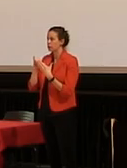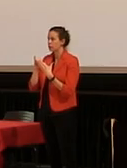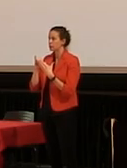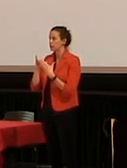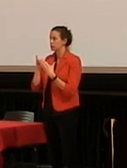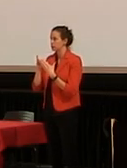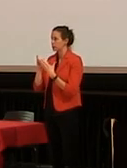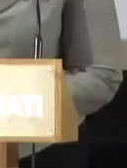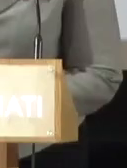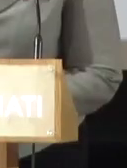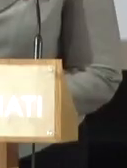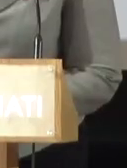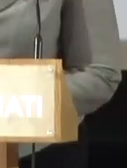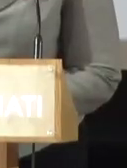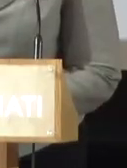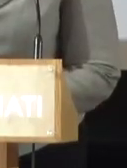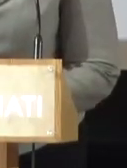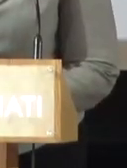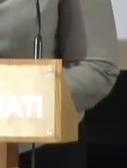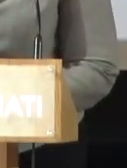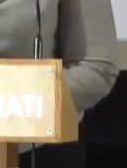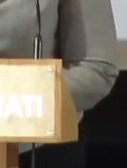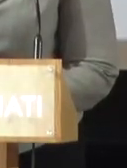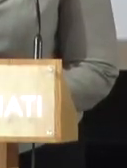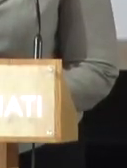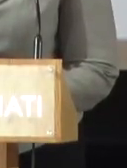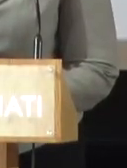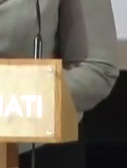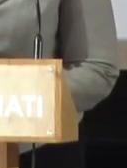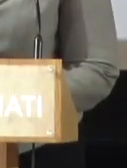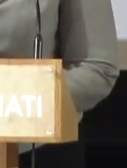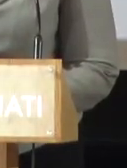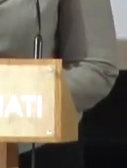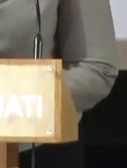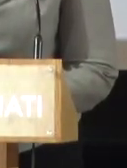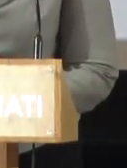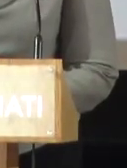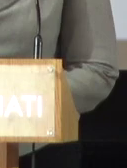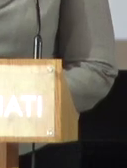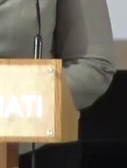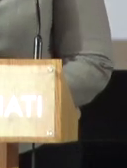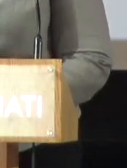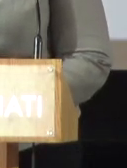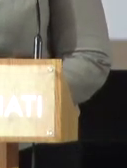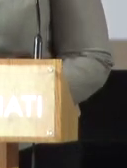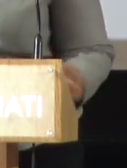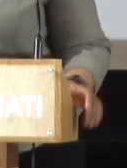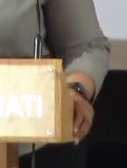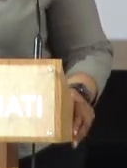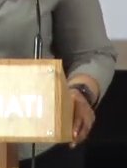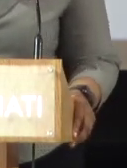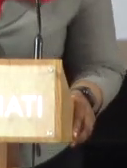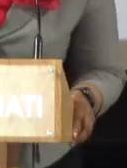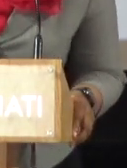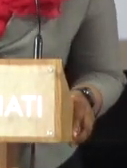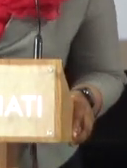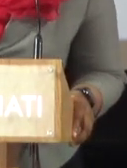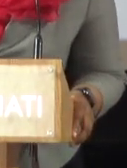the project? Yes, there is. And I would say you are definitely a Kate question.